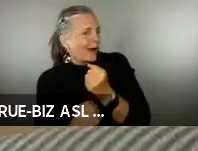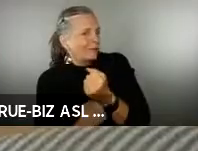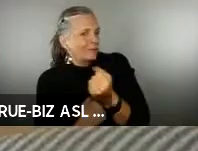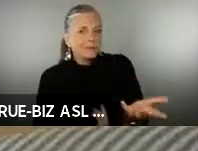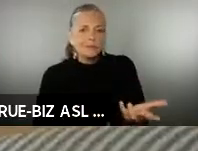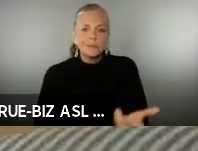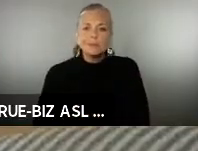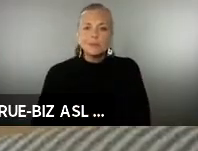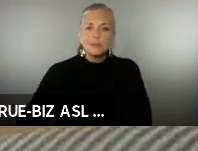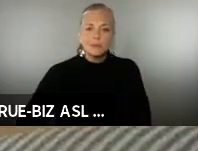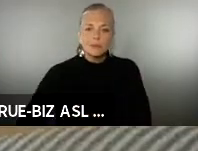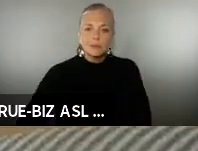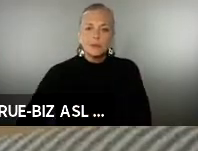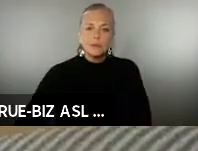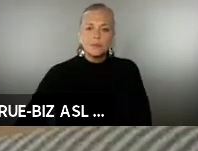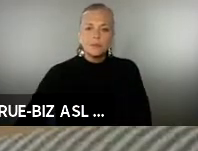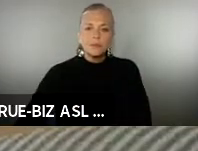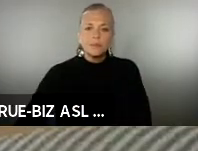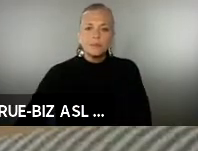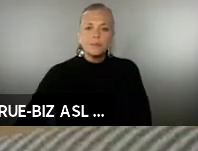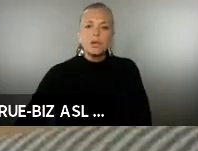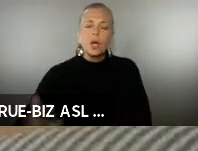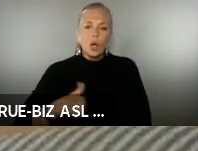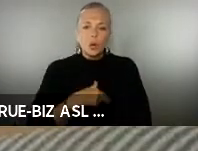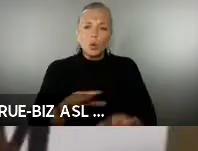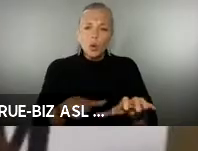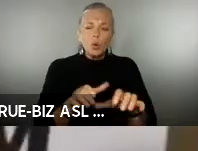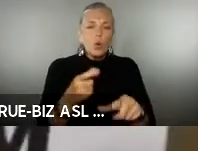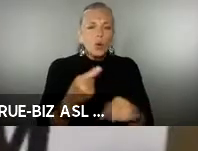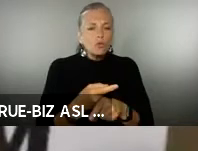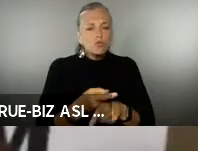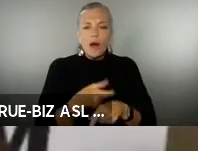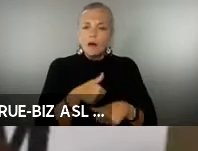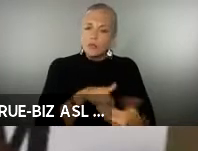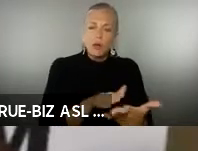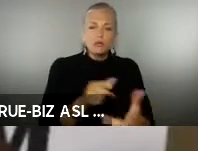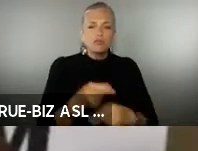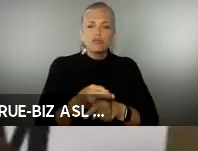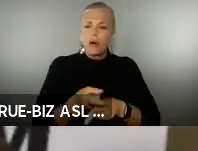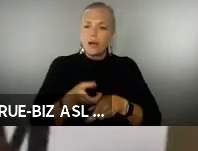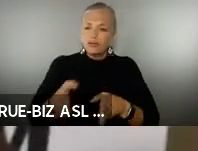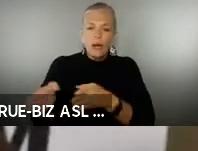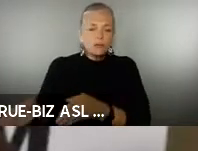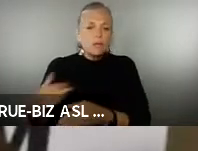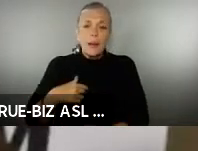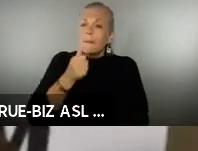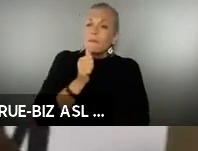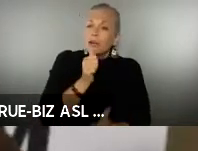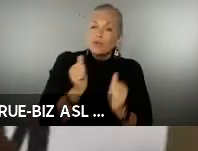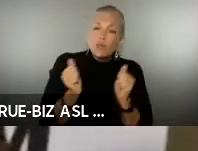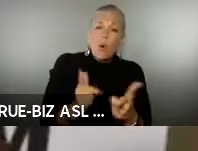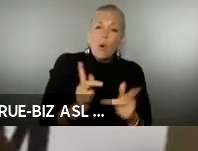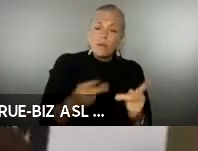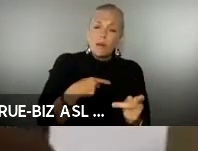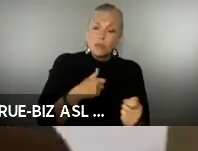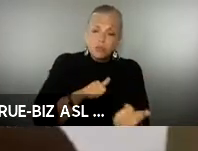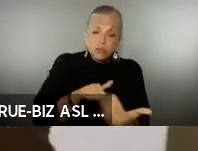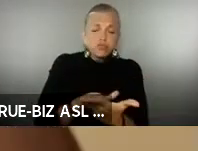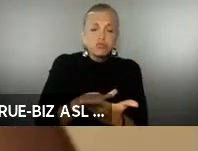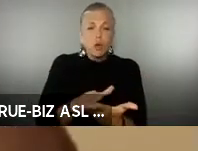We definitely have the right approach. We're going in the right direction. Be patient with everybody you come across, because you really don't know who has it and